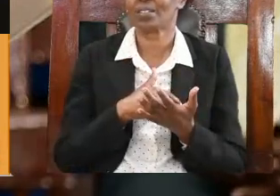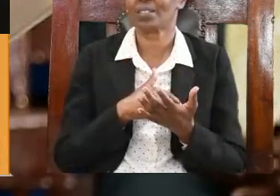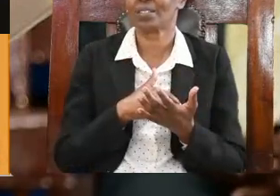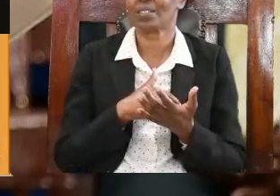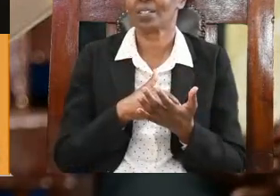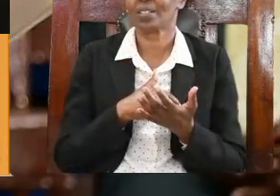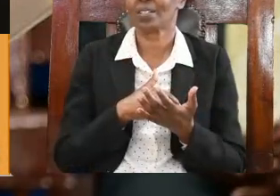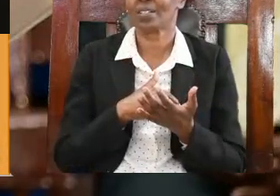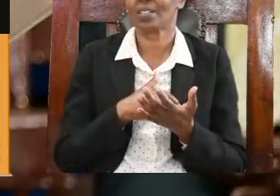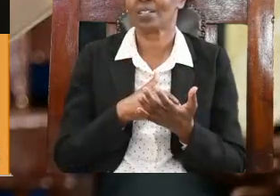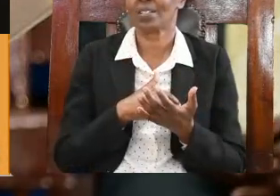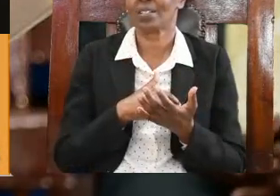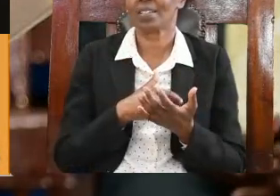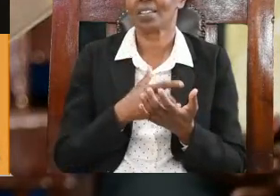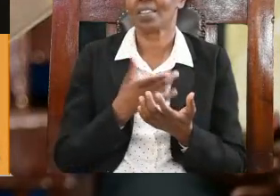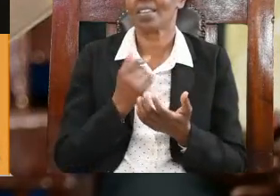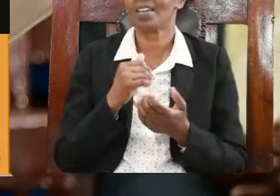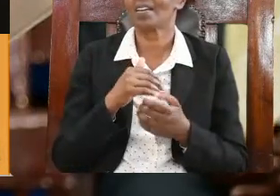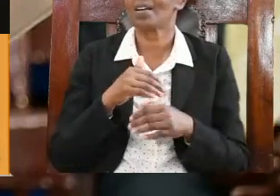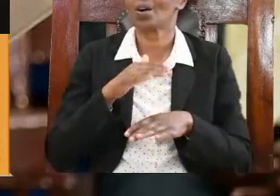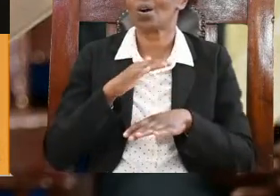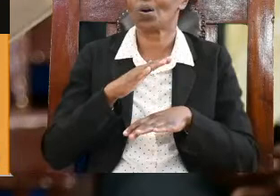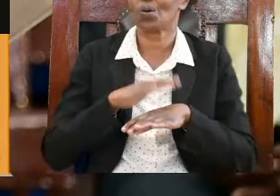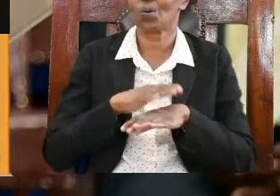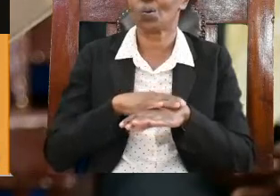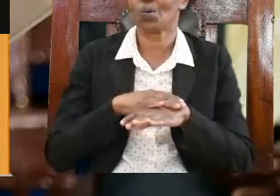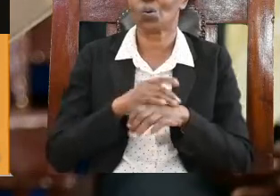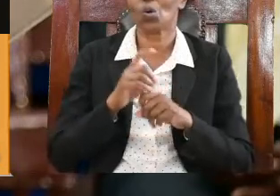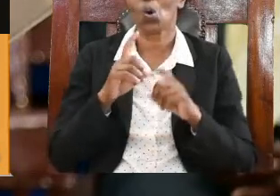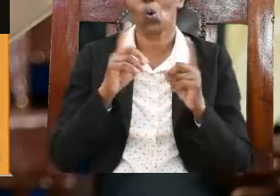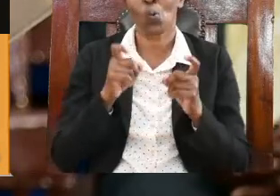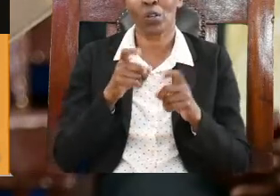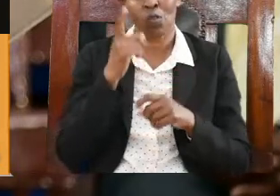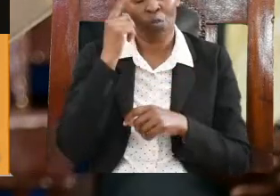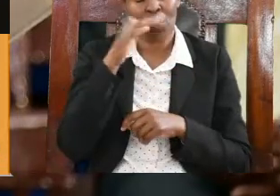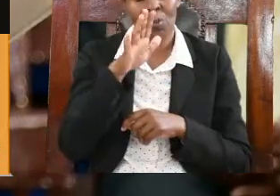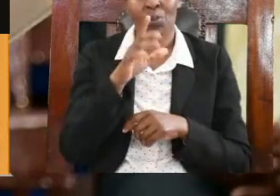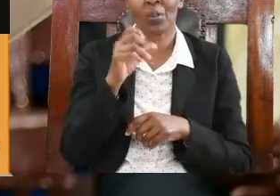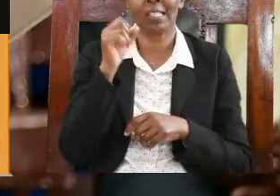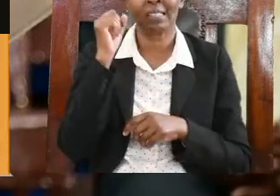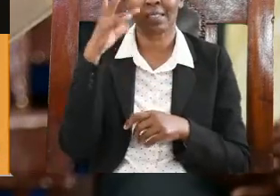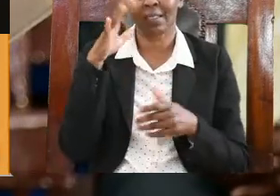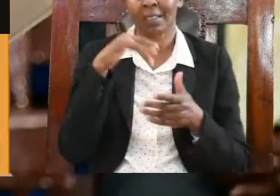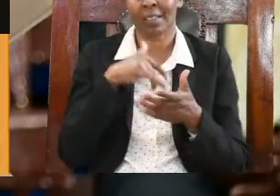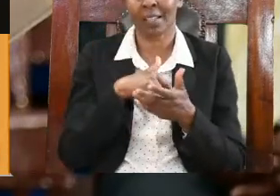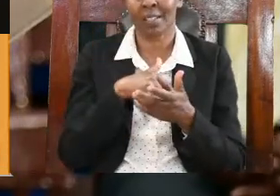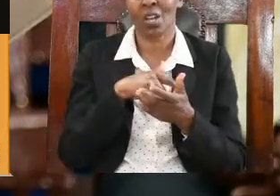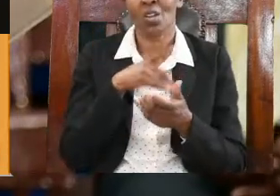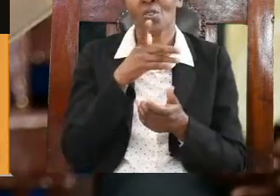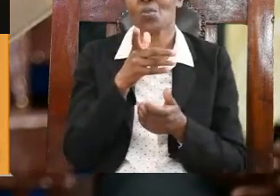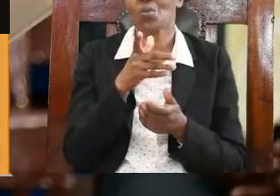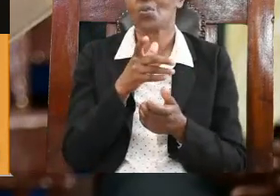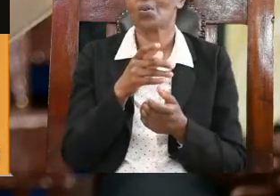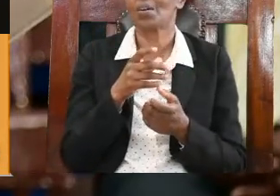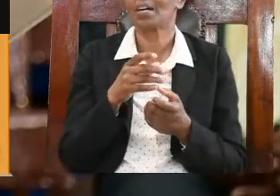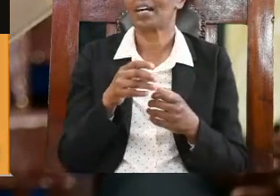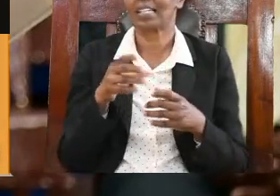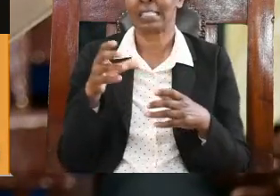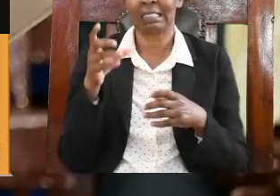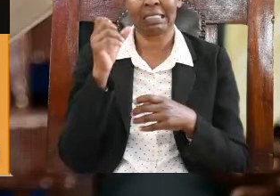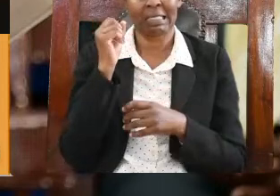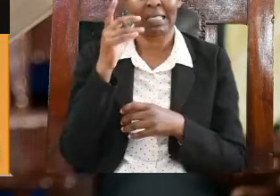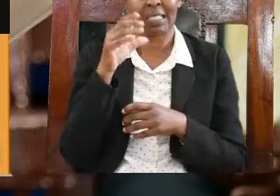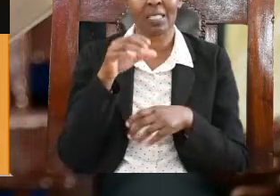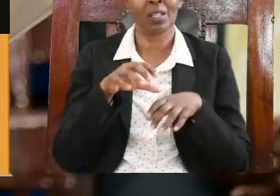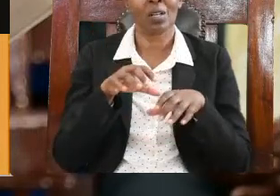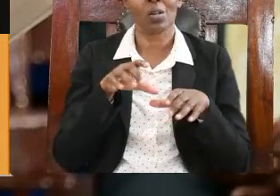also they are necessary questions for you to understand so that you can endure hardships in joy. Praise